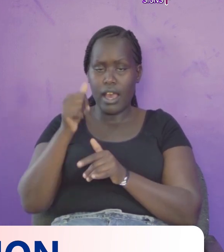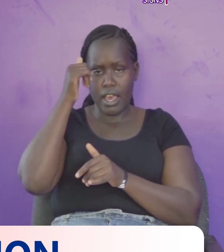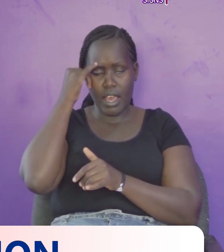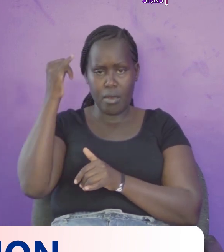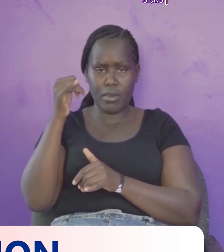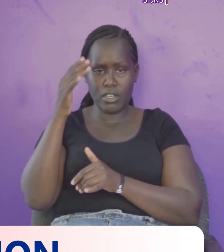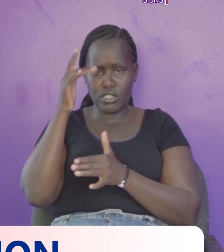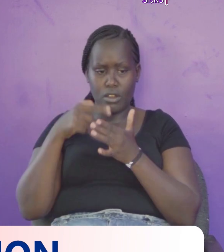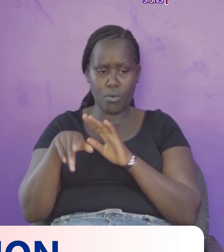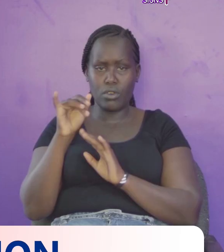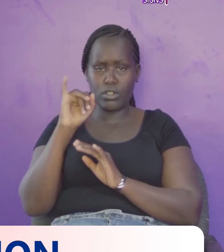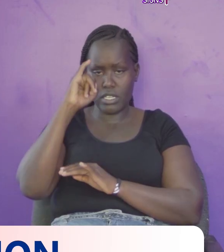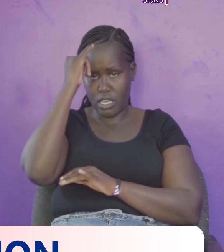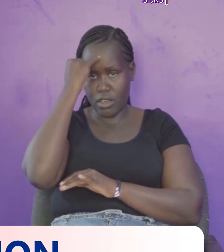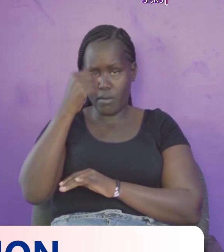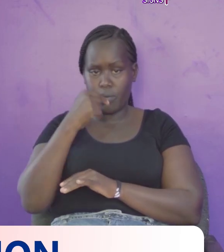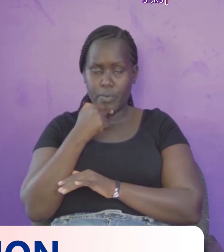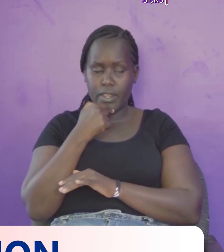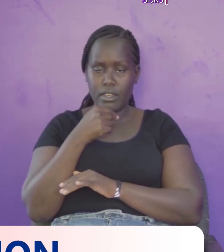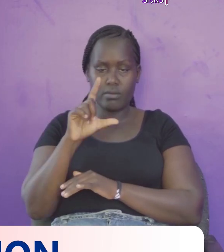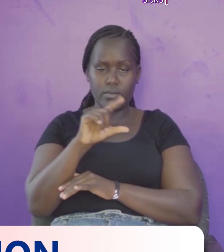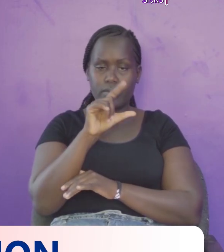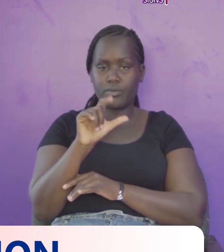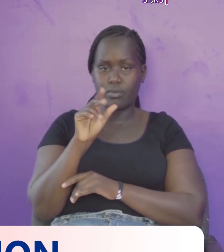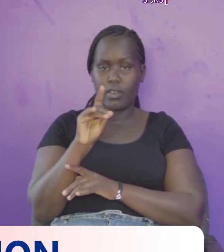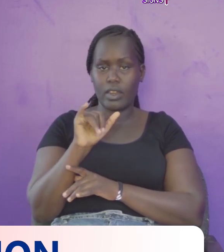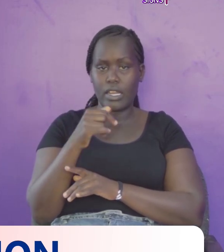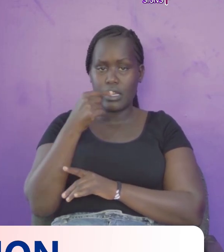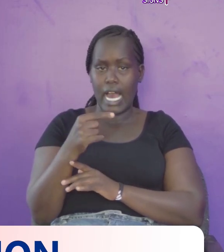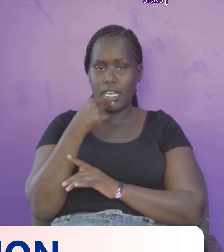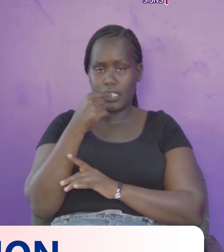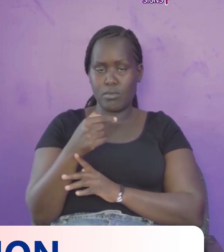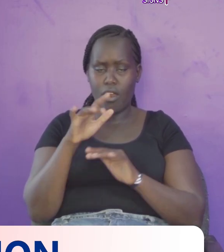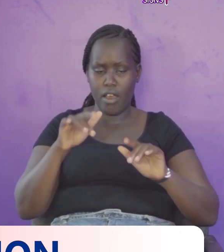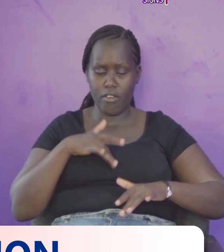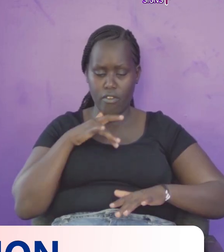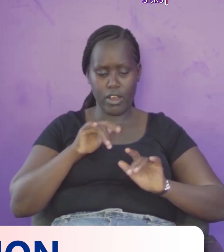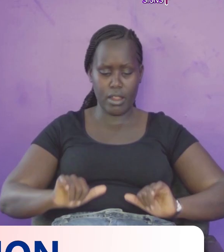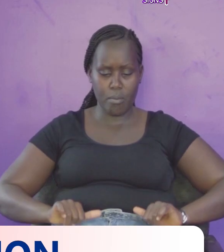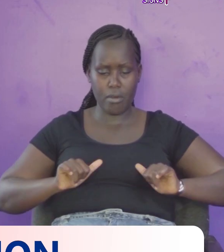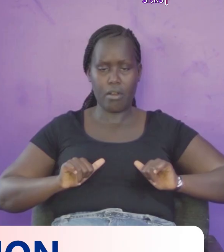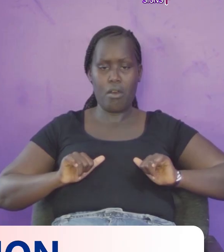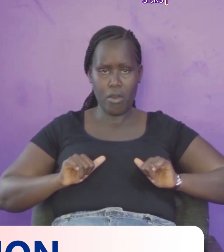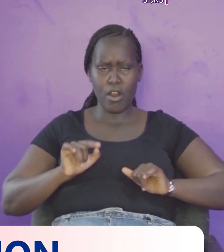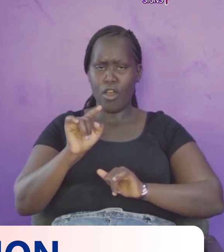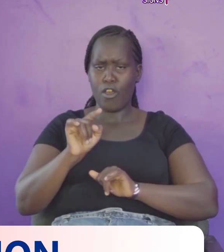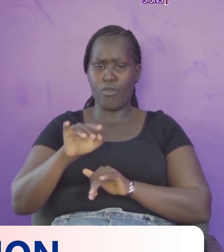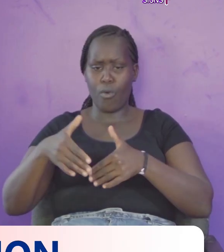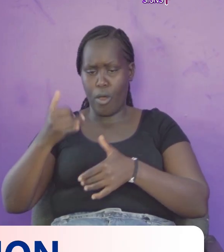I know you, Jonah. I felt proud. Alishake hand yangu. How are you,